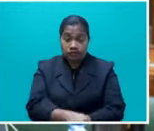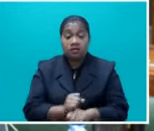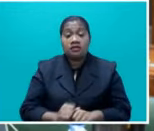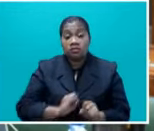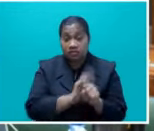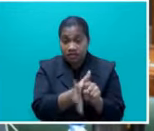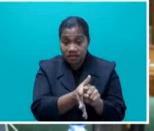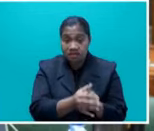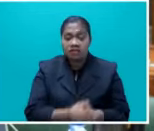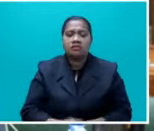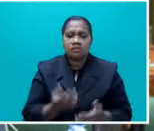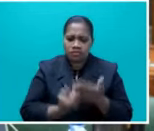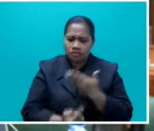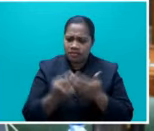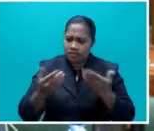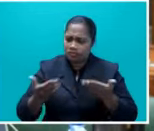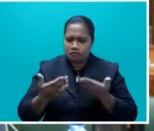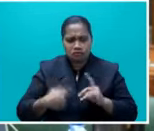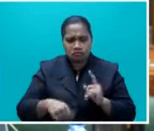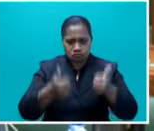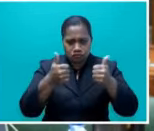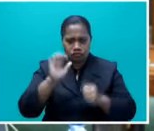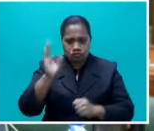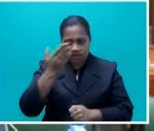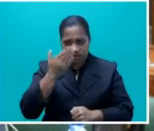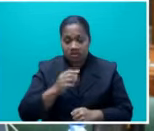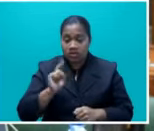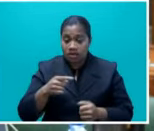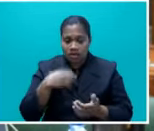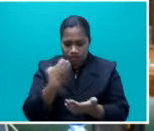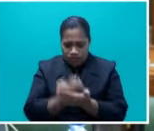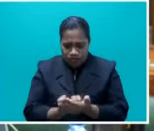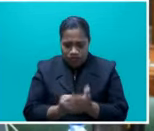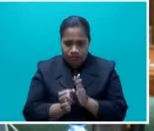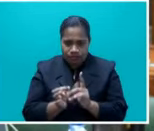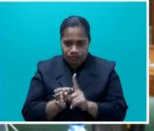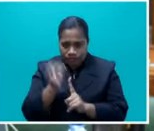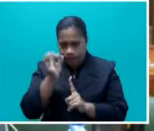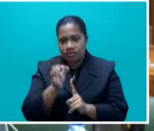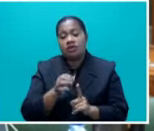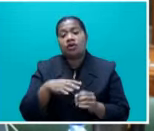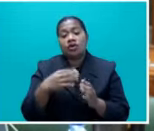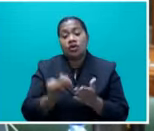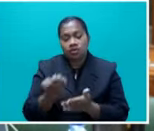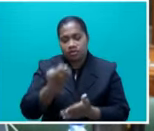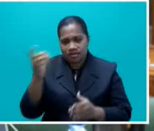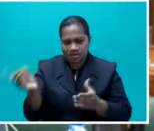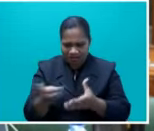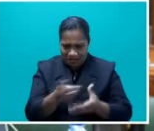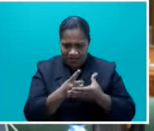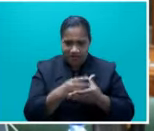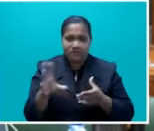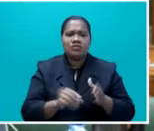has certainly brought positive results. This is evident by the improvement in our economic data, as stated by the Governor of the Reserve Bank of Fiji